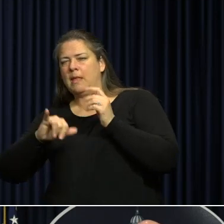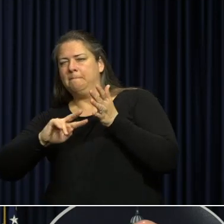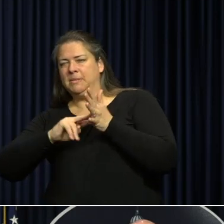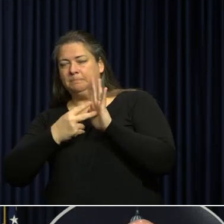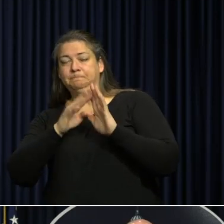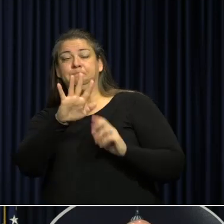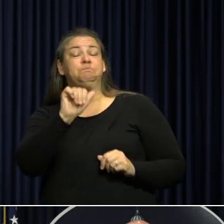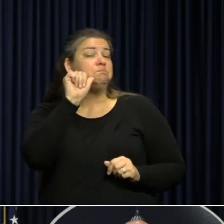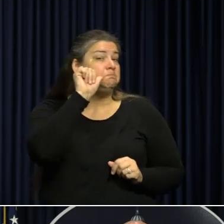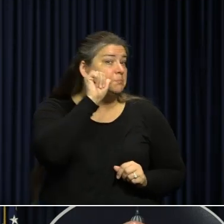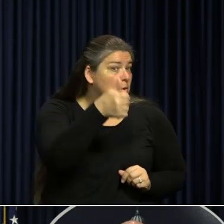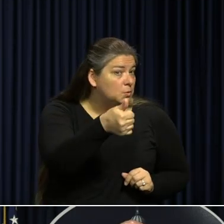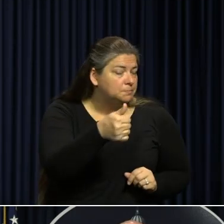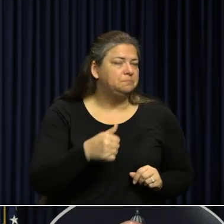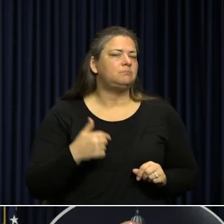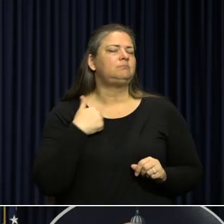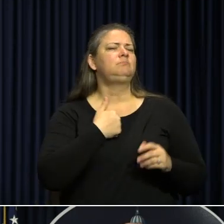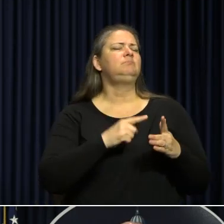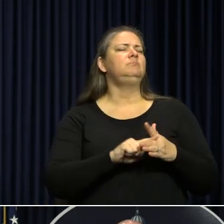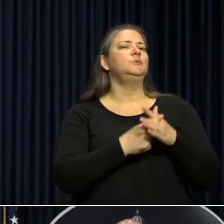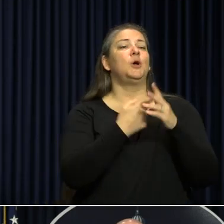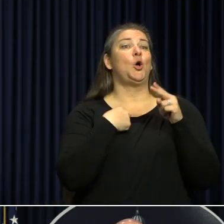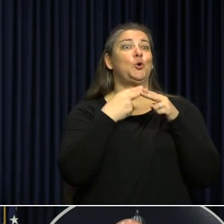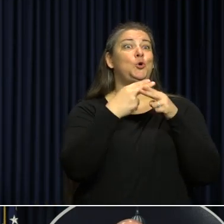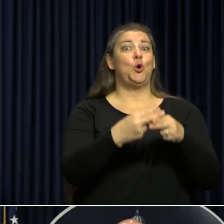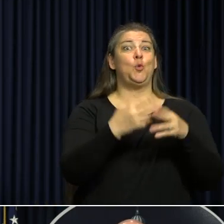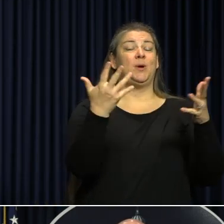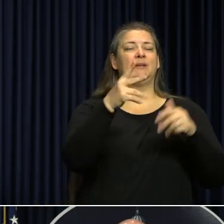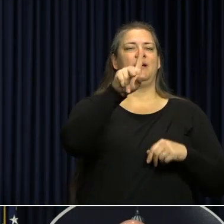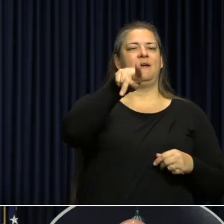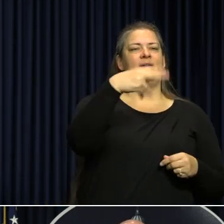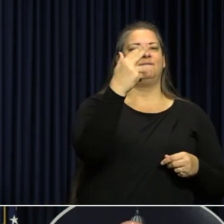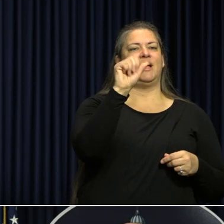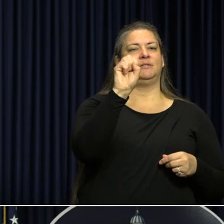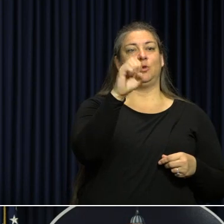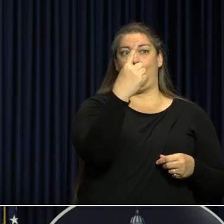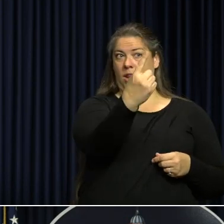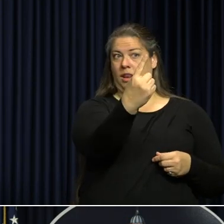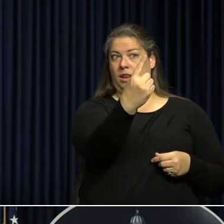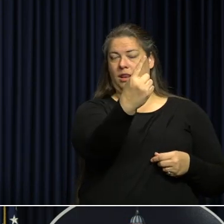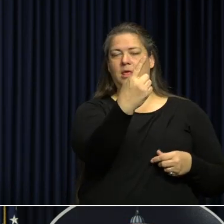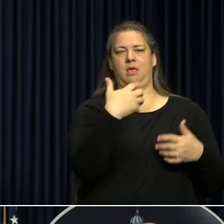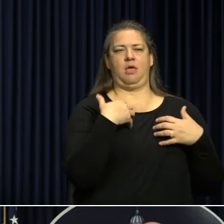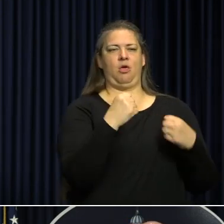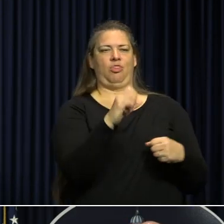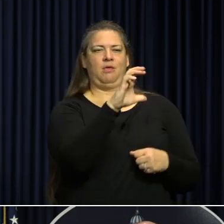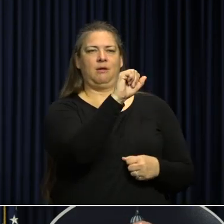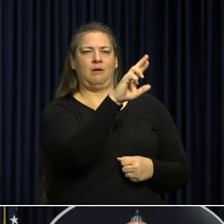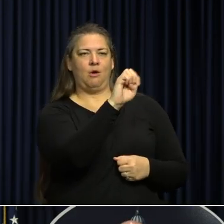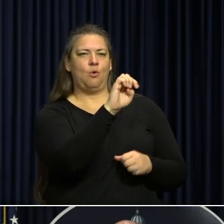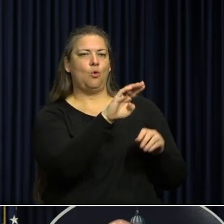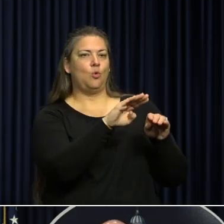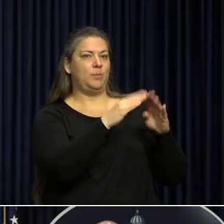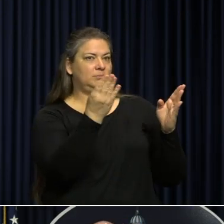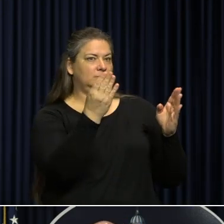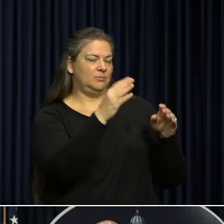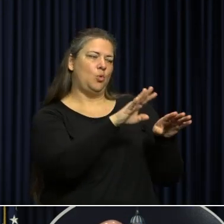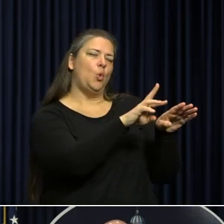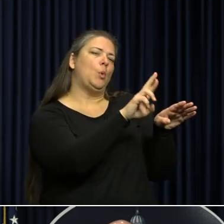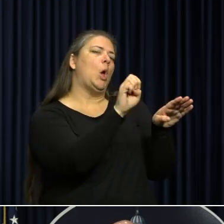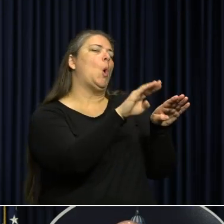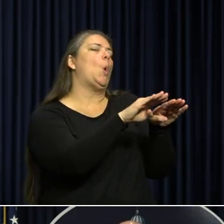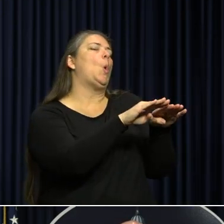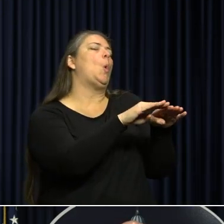Starting tomorrow, we're going to begin what I would call phase 1 for healthcare reopening. Now, in anything I say